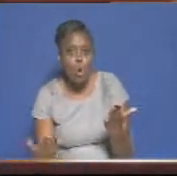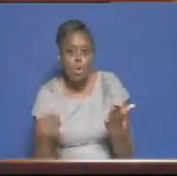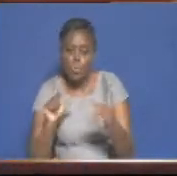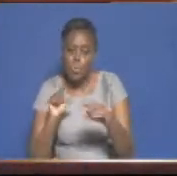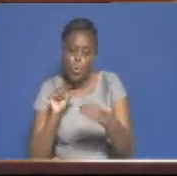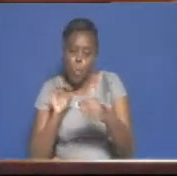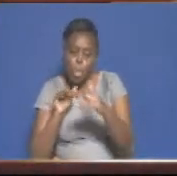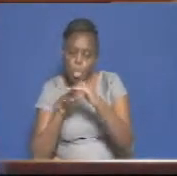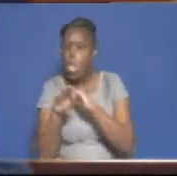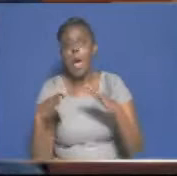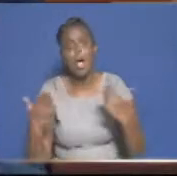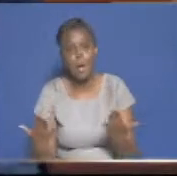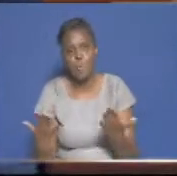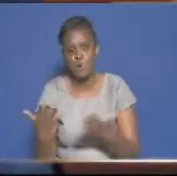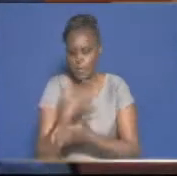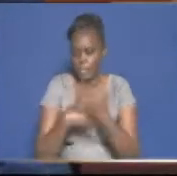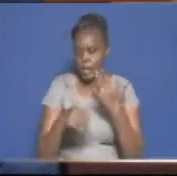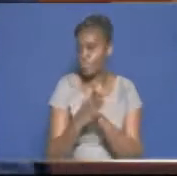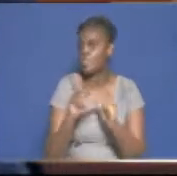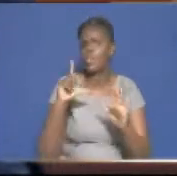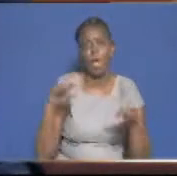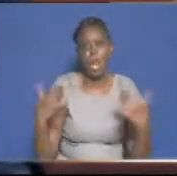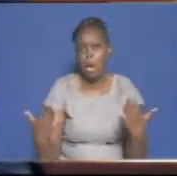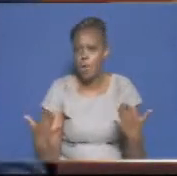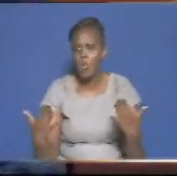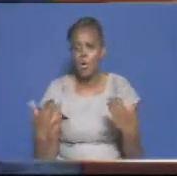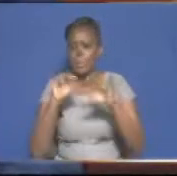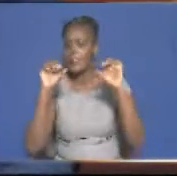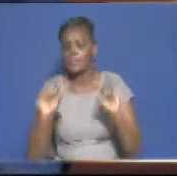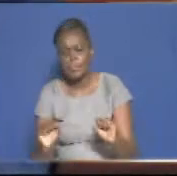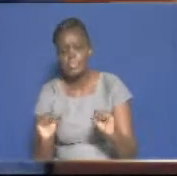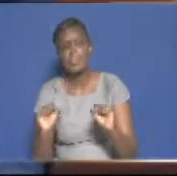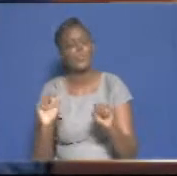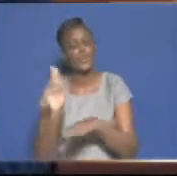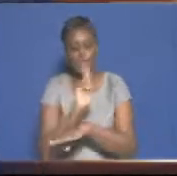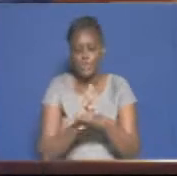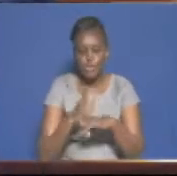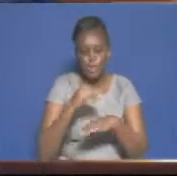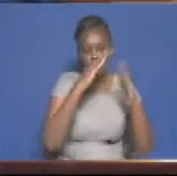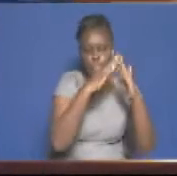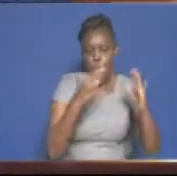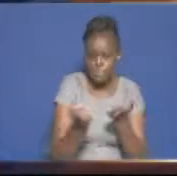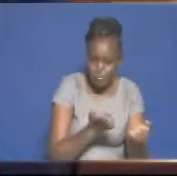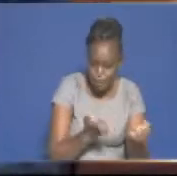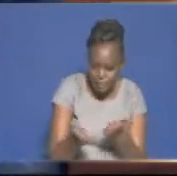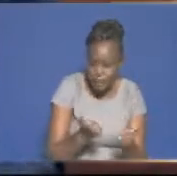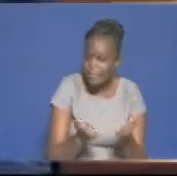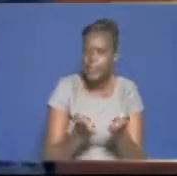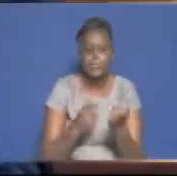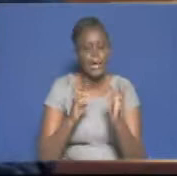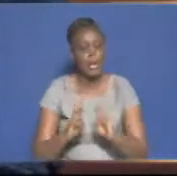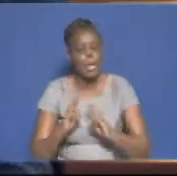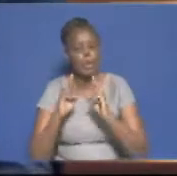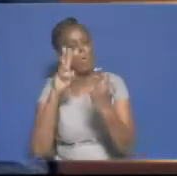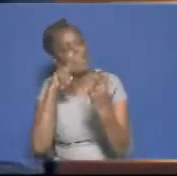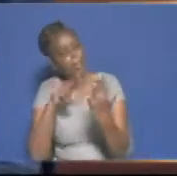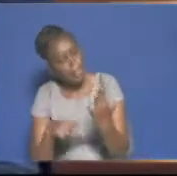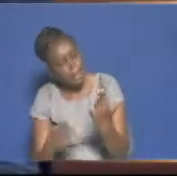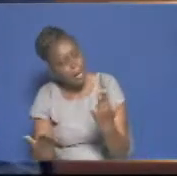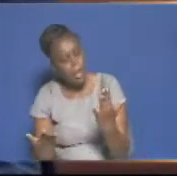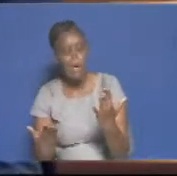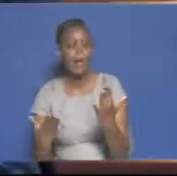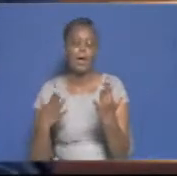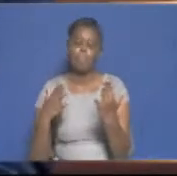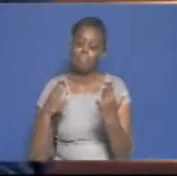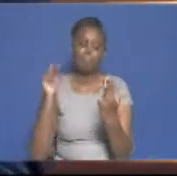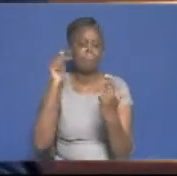able to even interact? Because you're supposed now to log into this system, go to house business, check reports, check